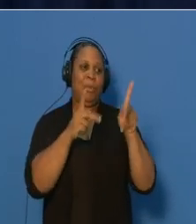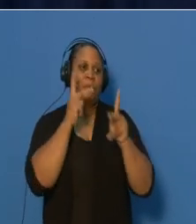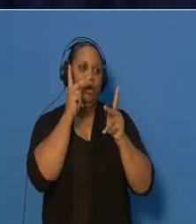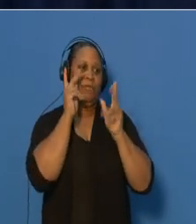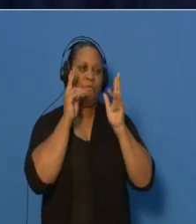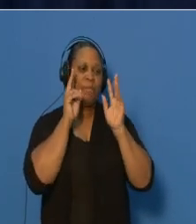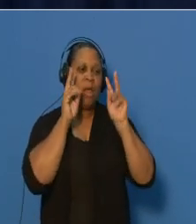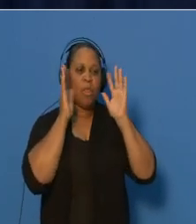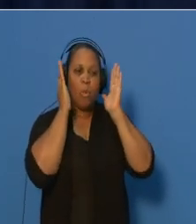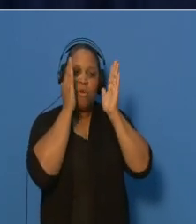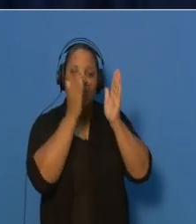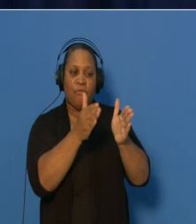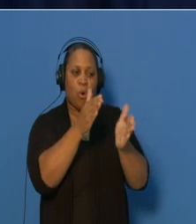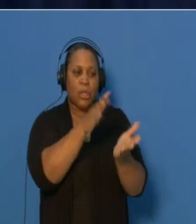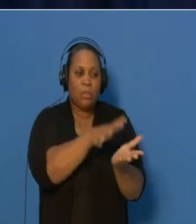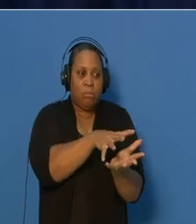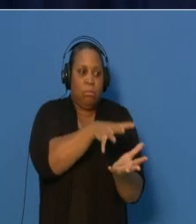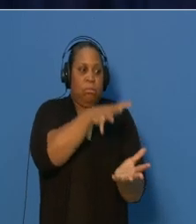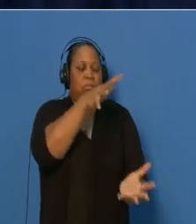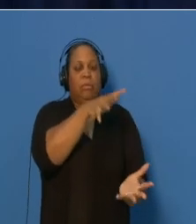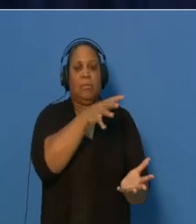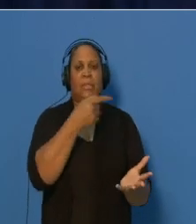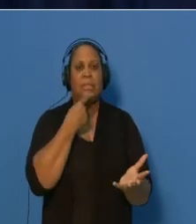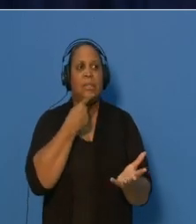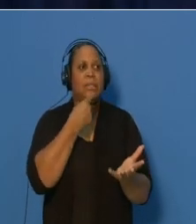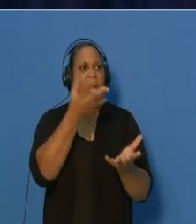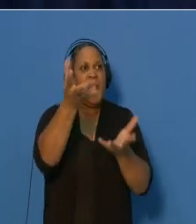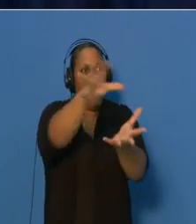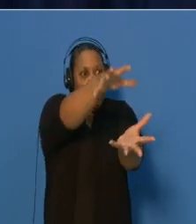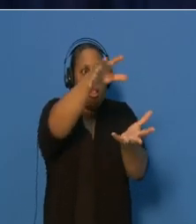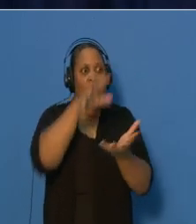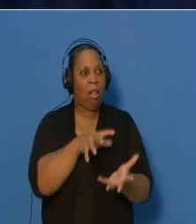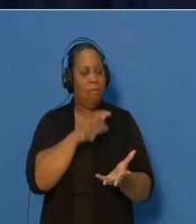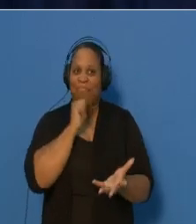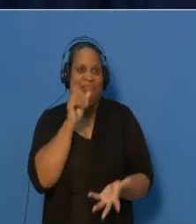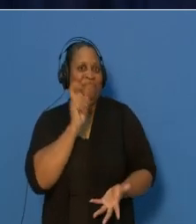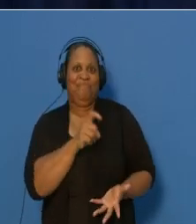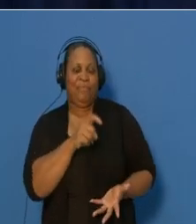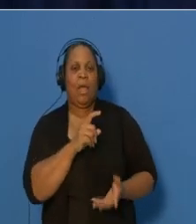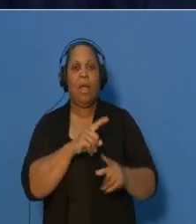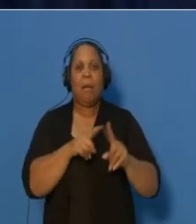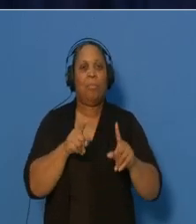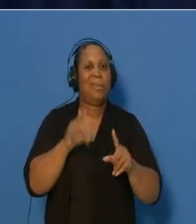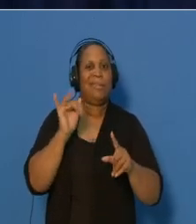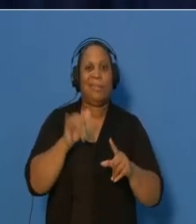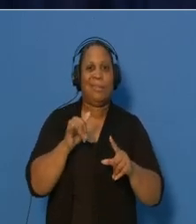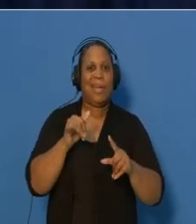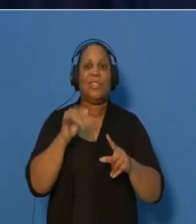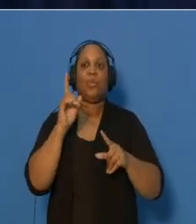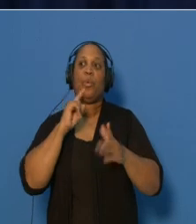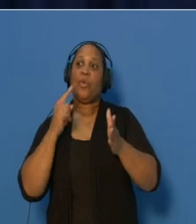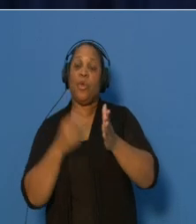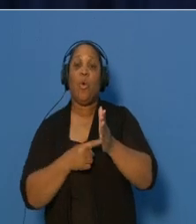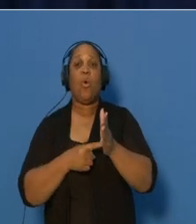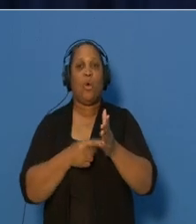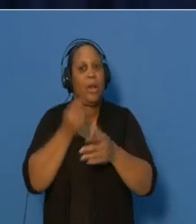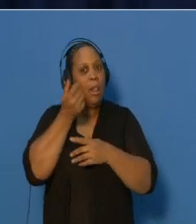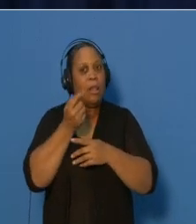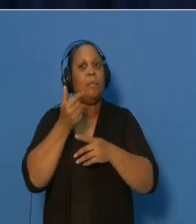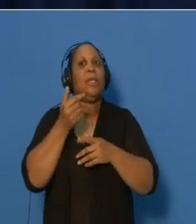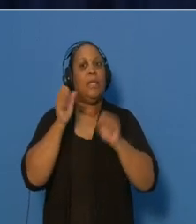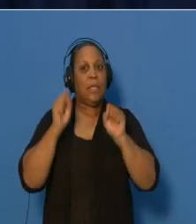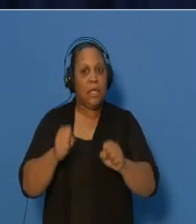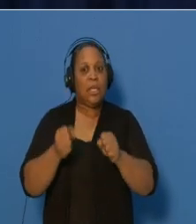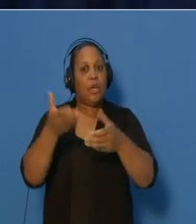volume. Premier McLaughlin said that he bought all those tests. He knew that he would not need all those tests, but that was the minimum order of which he could provide, and we were